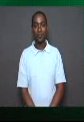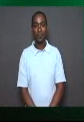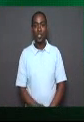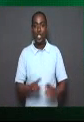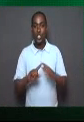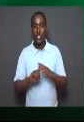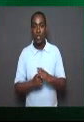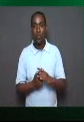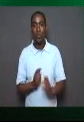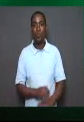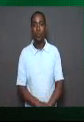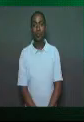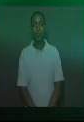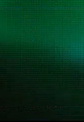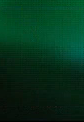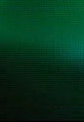Begin.